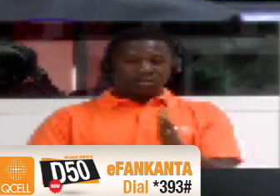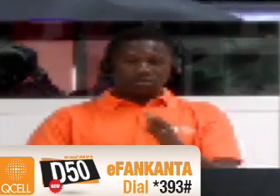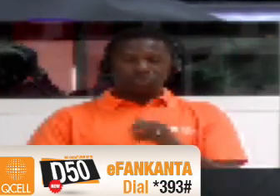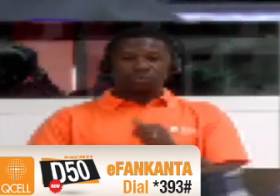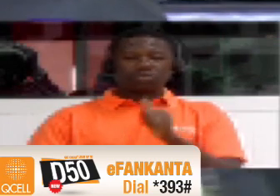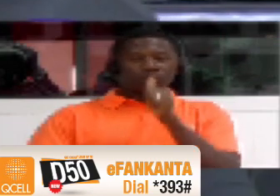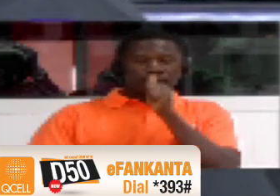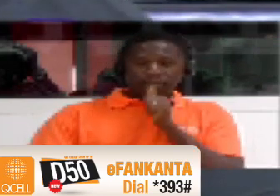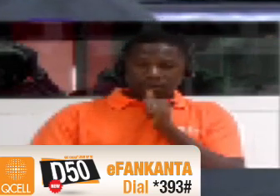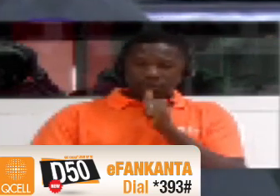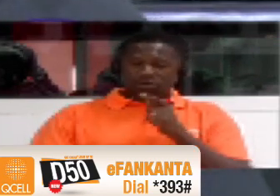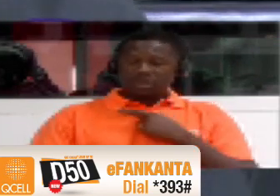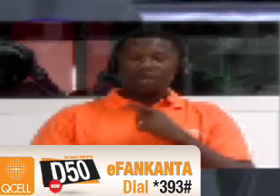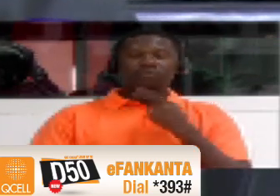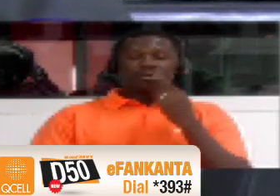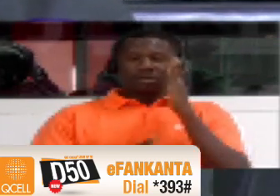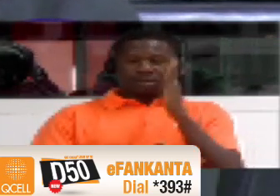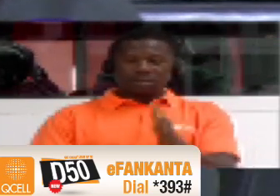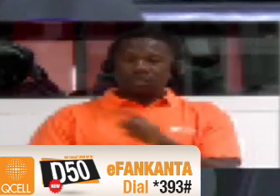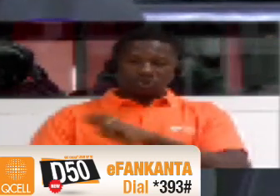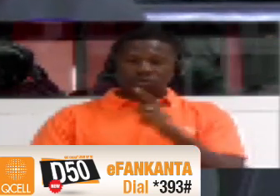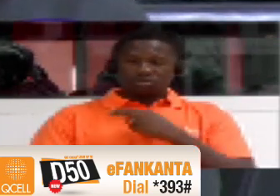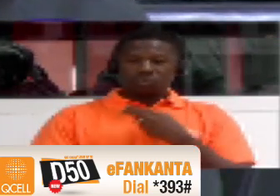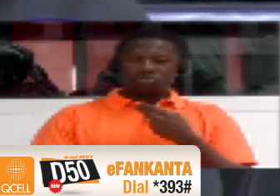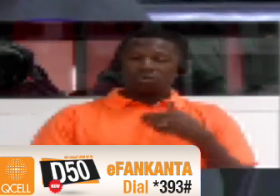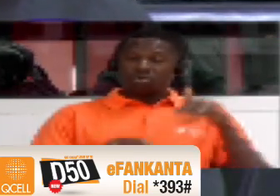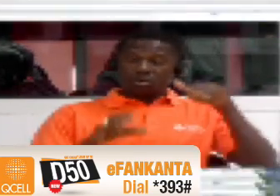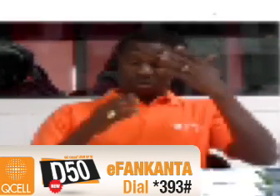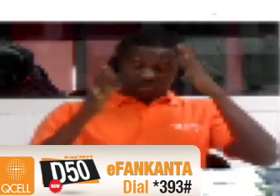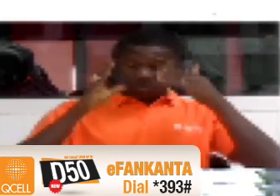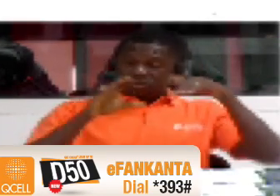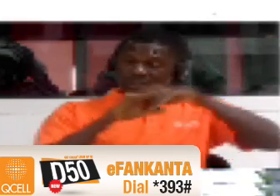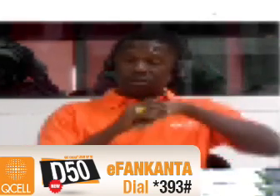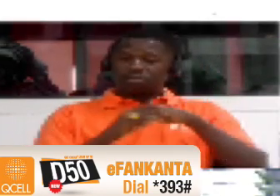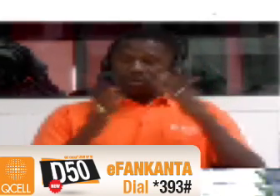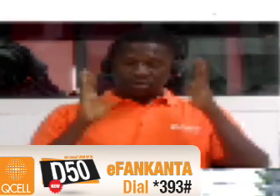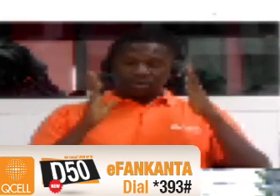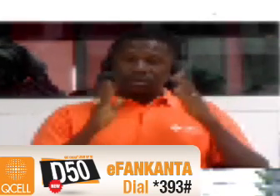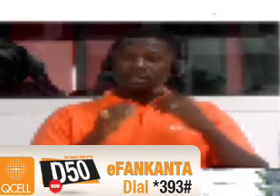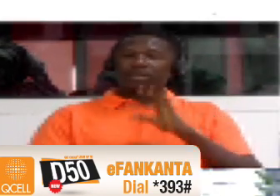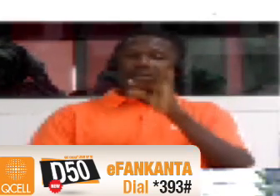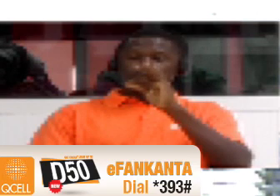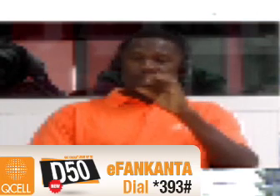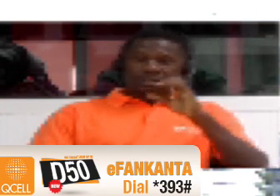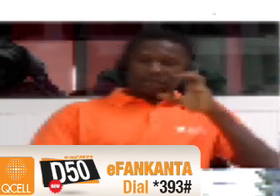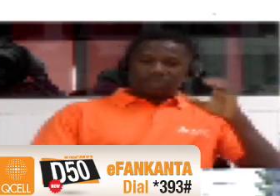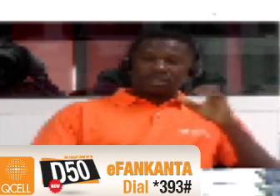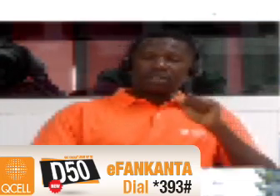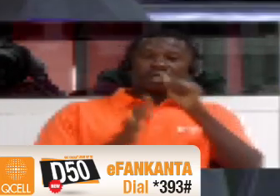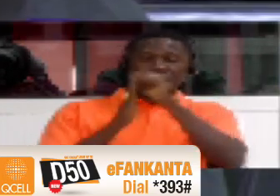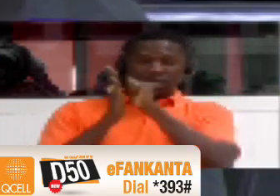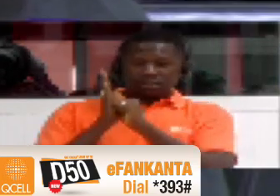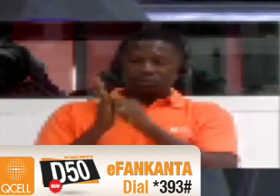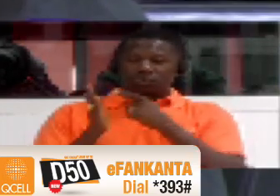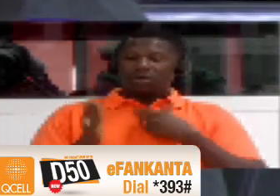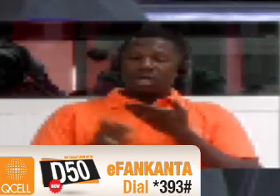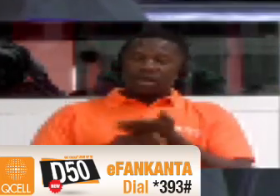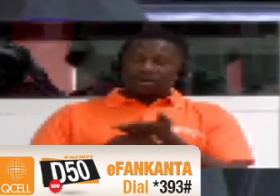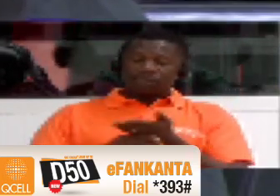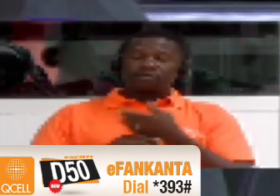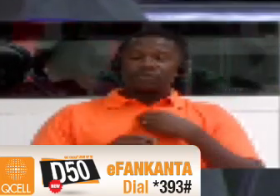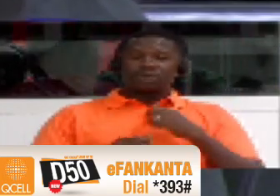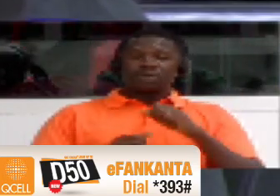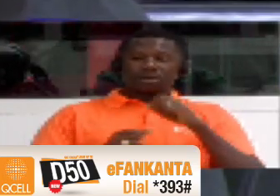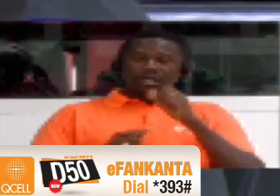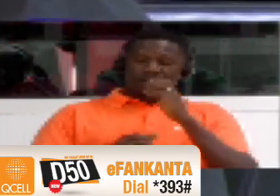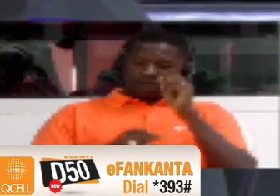and you have the right not to incriminate yourself. The TRRC Act also, you have an obligation under the